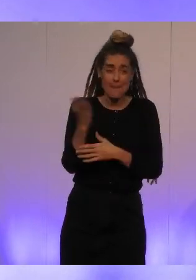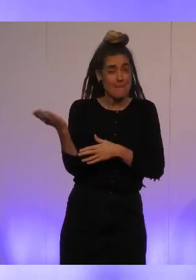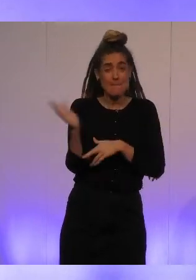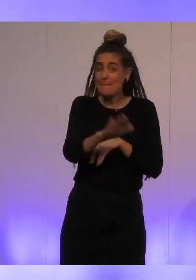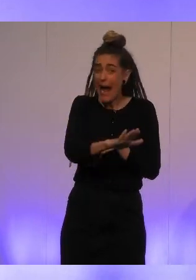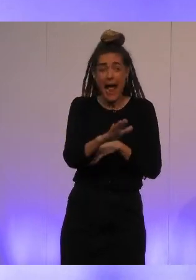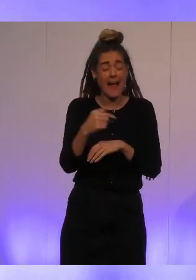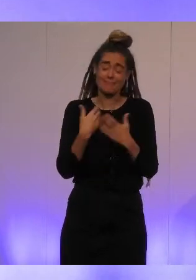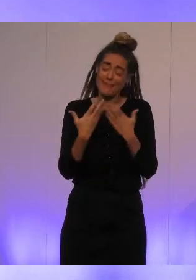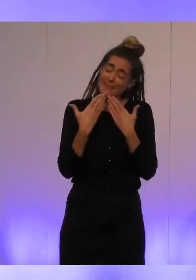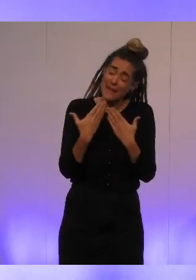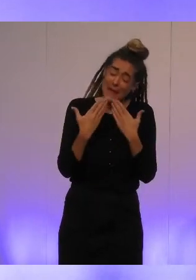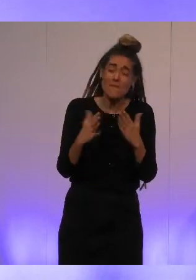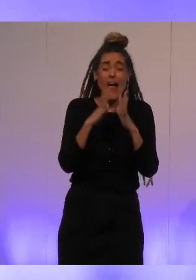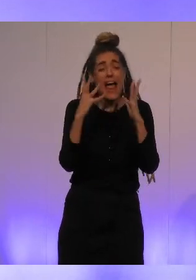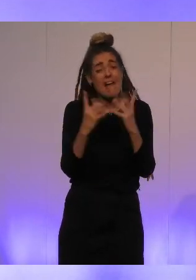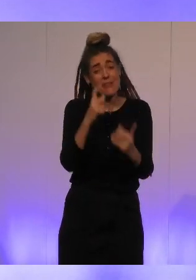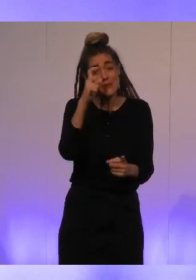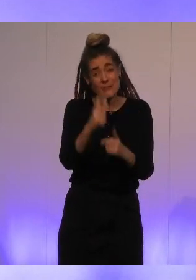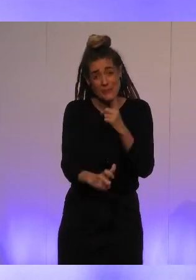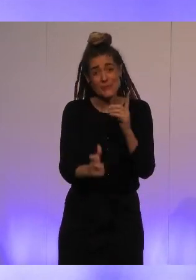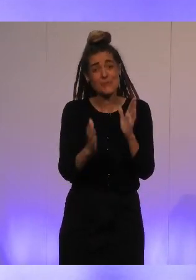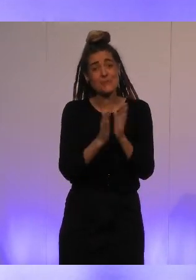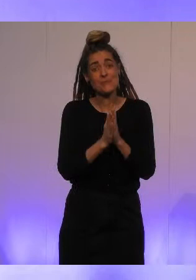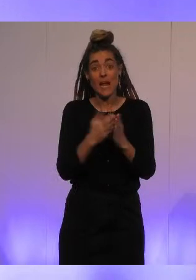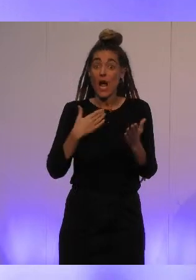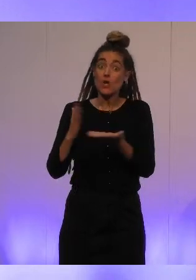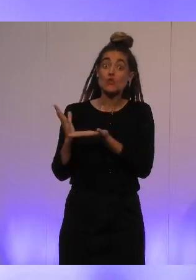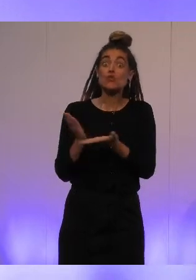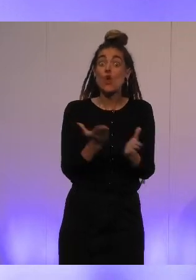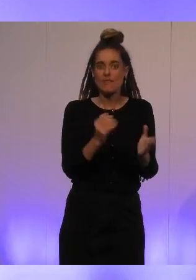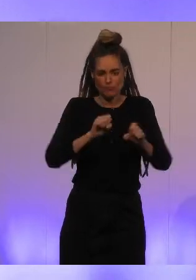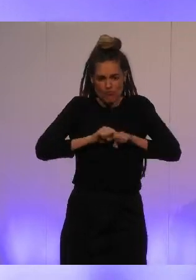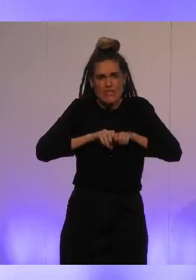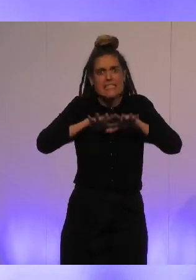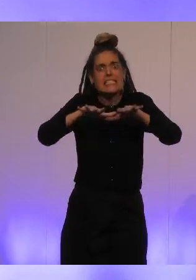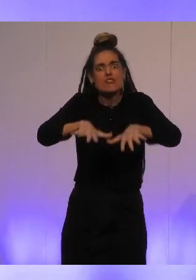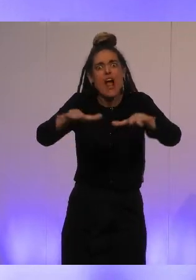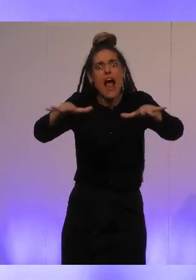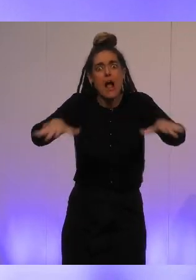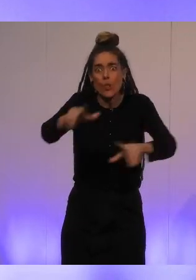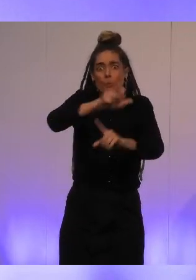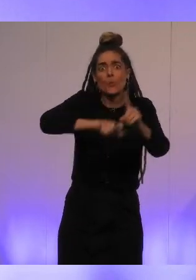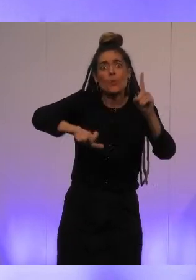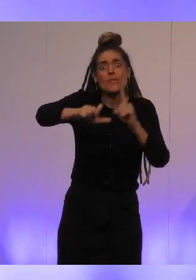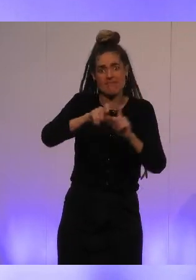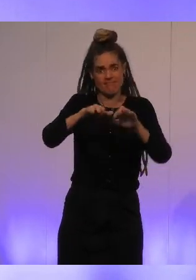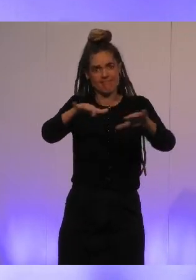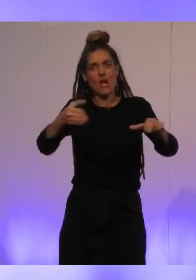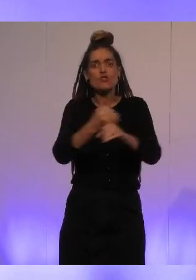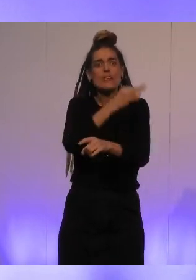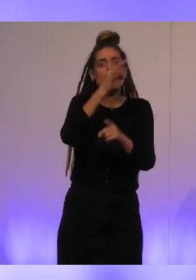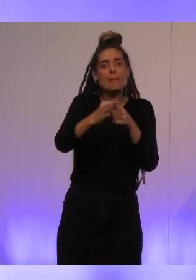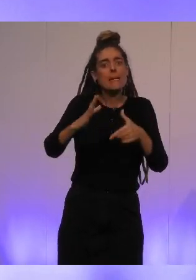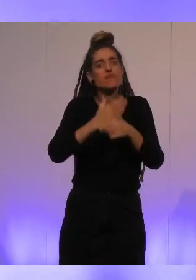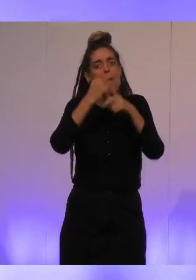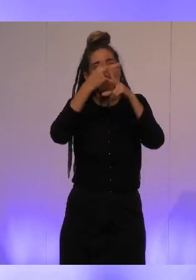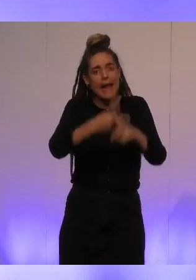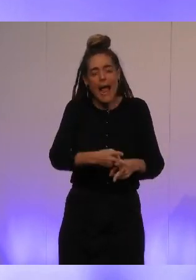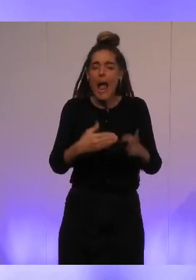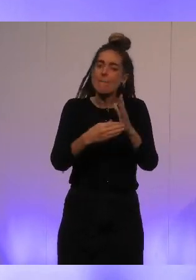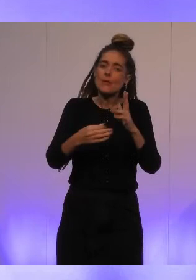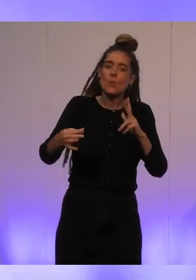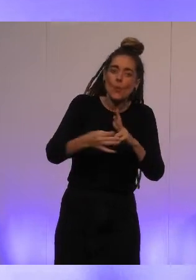do. Our services extend into our communities with GP and primary care services,